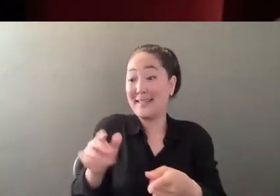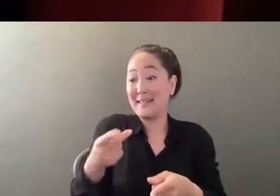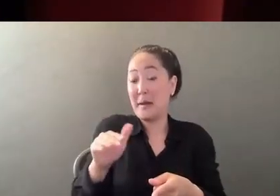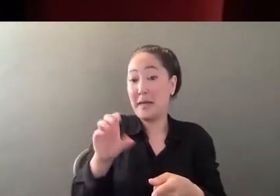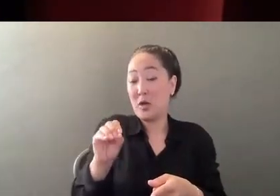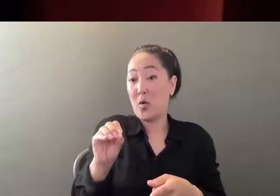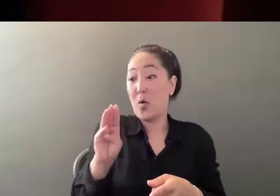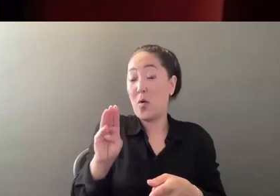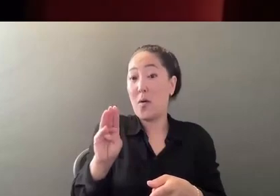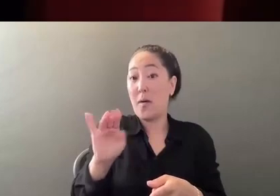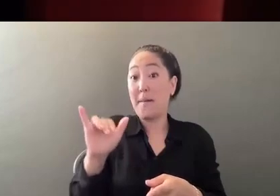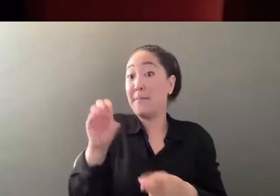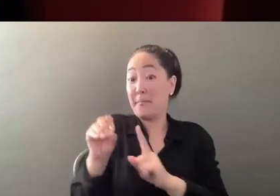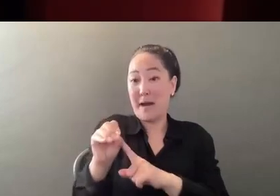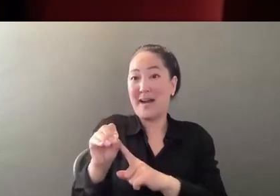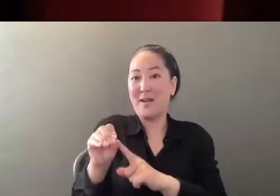Alfred?